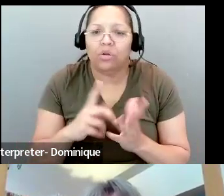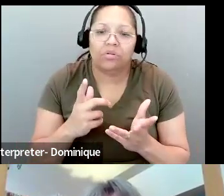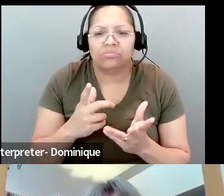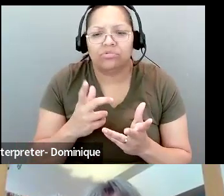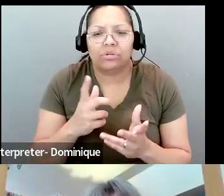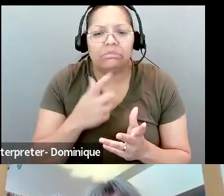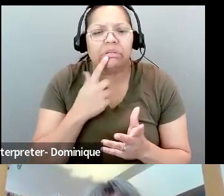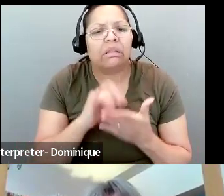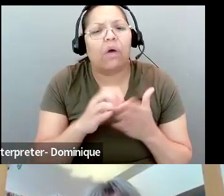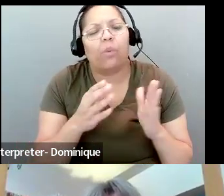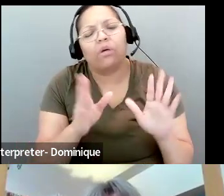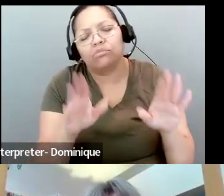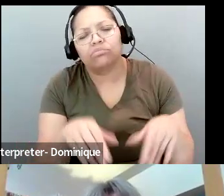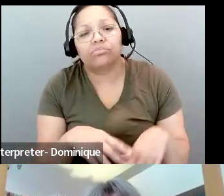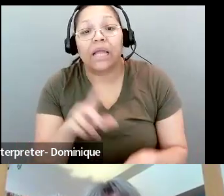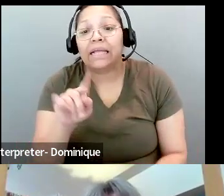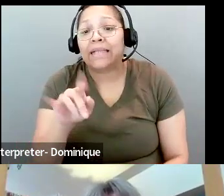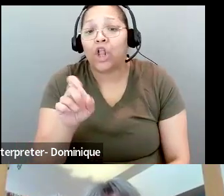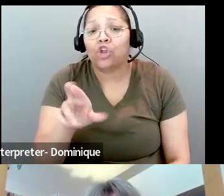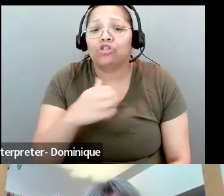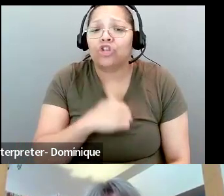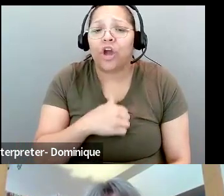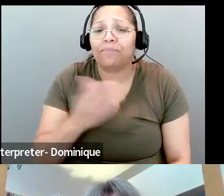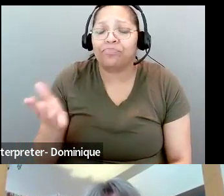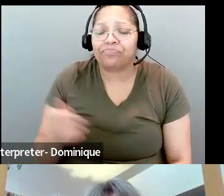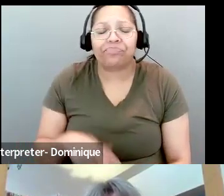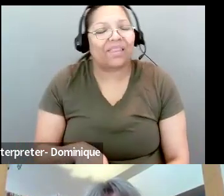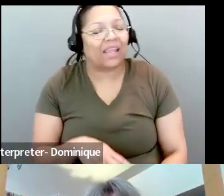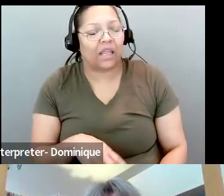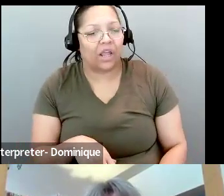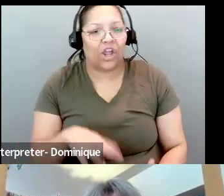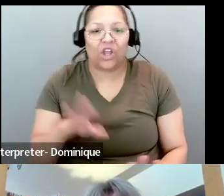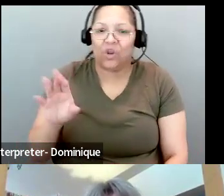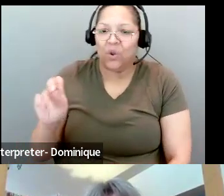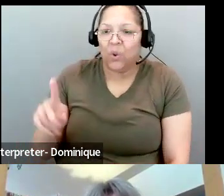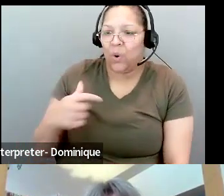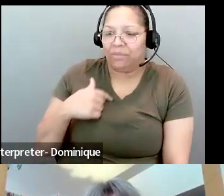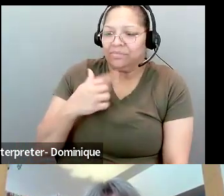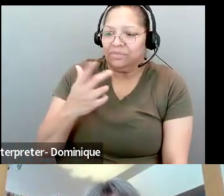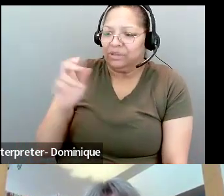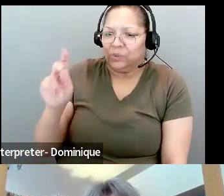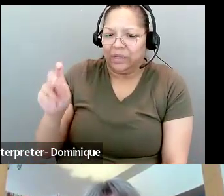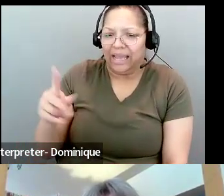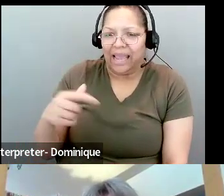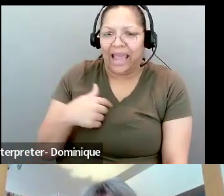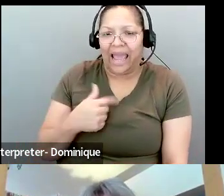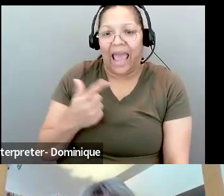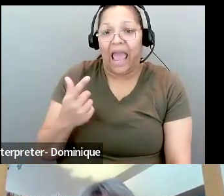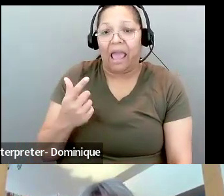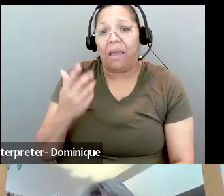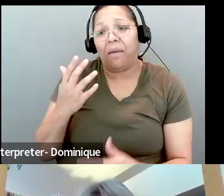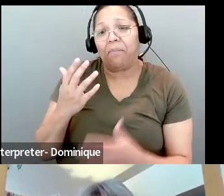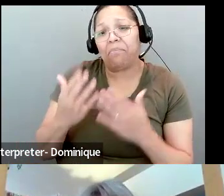you go. Tyler, sorry. No, that's okay. I'm kind of two thoughts. Maybe a little bit hopeful is